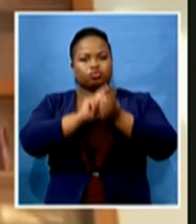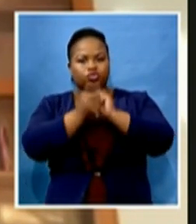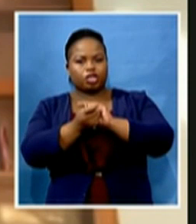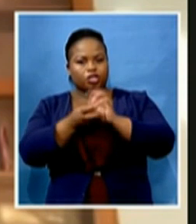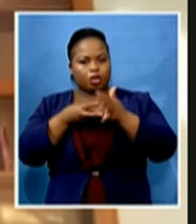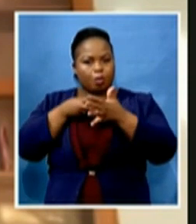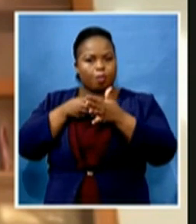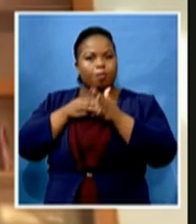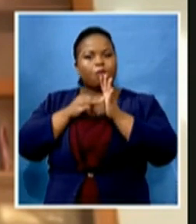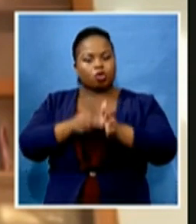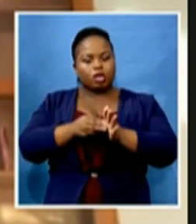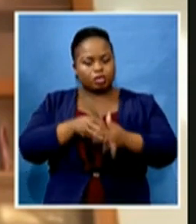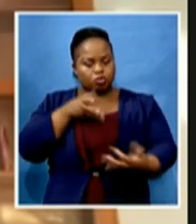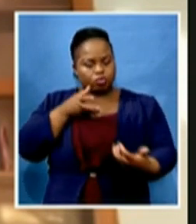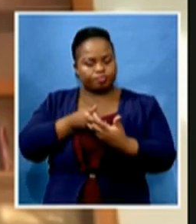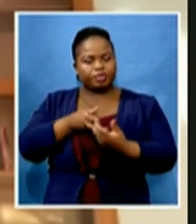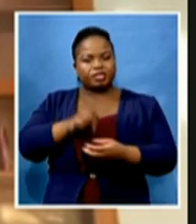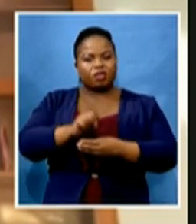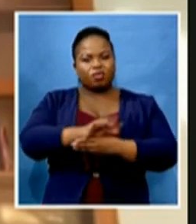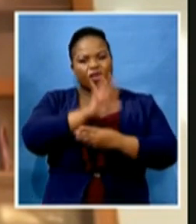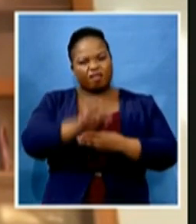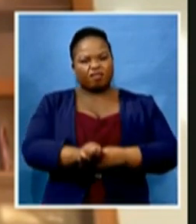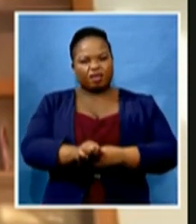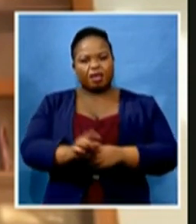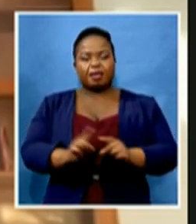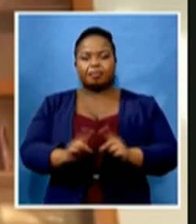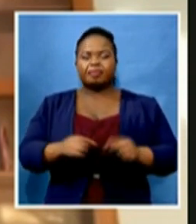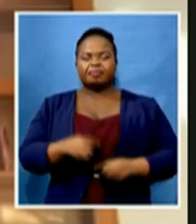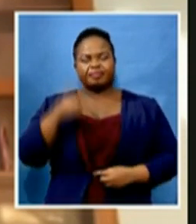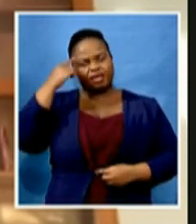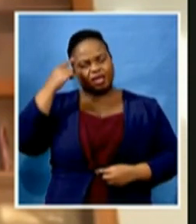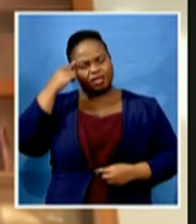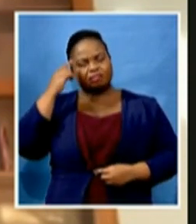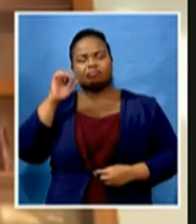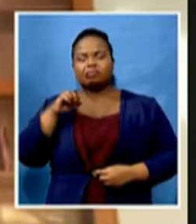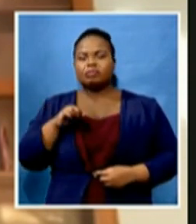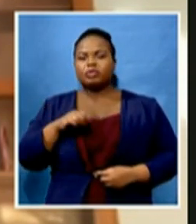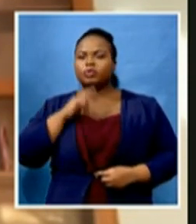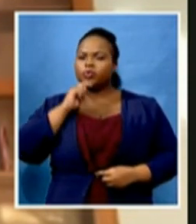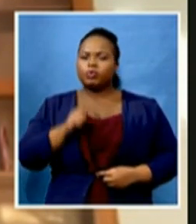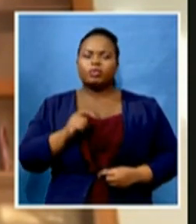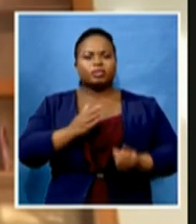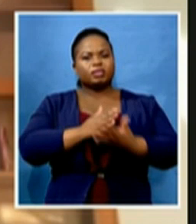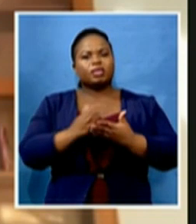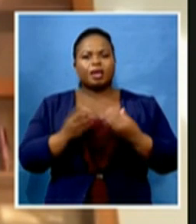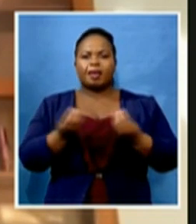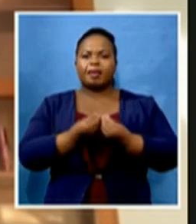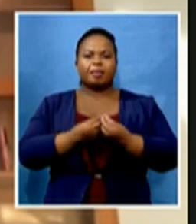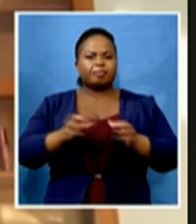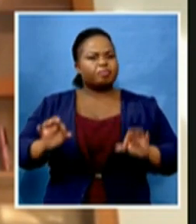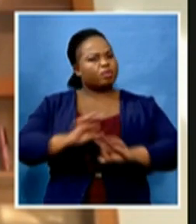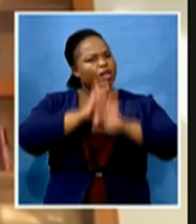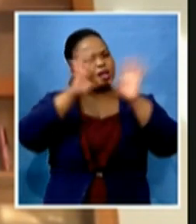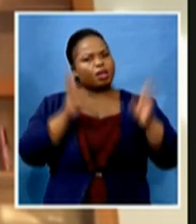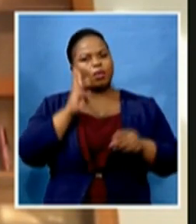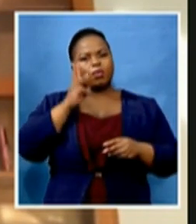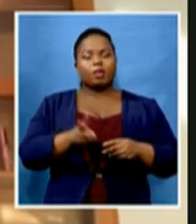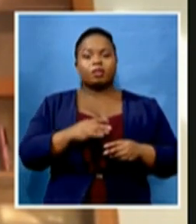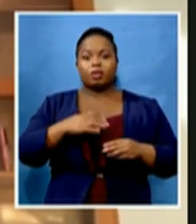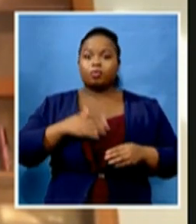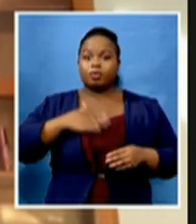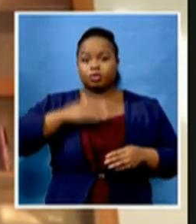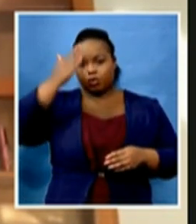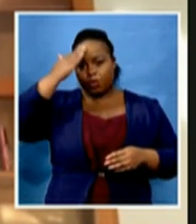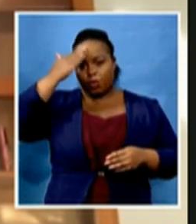so, there are certain things that would be clear trends of what's happening with the pandemic in the country, but there are also lots